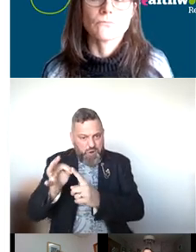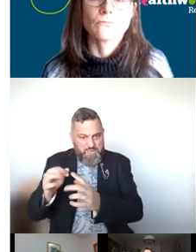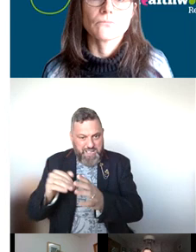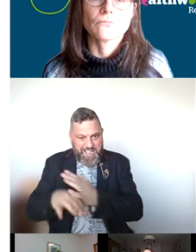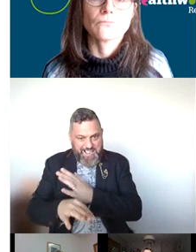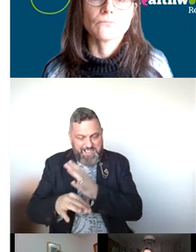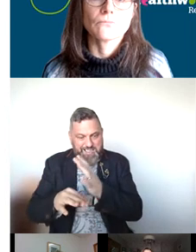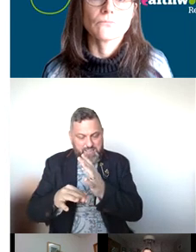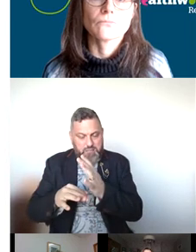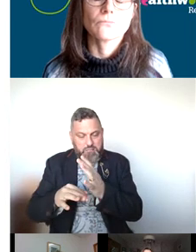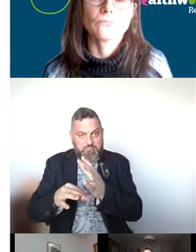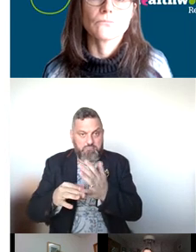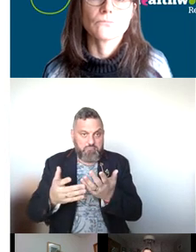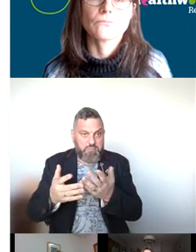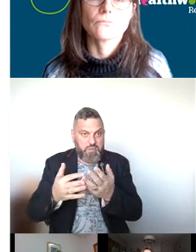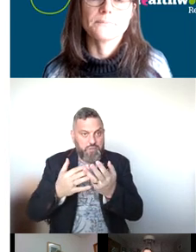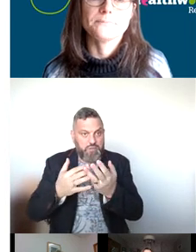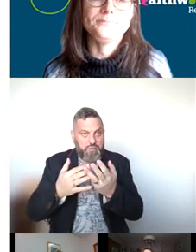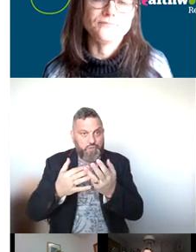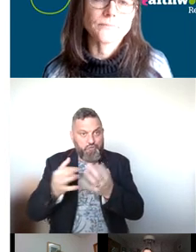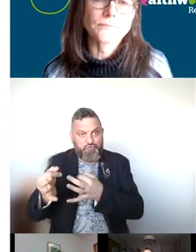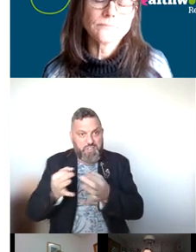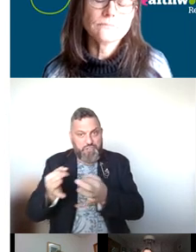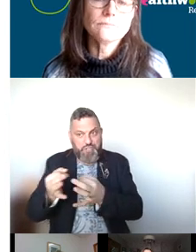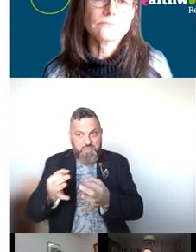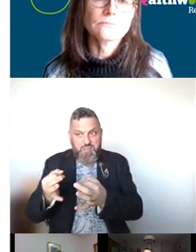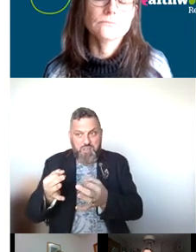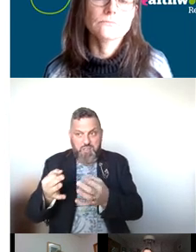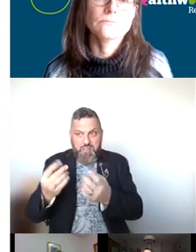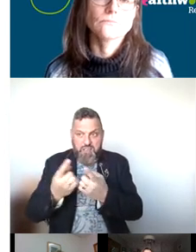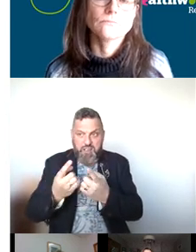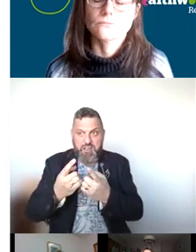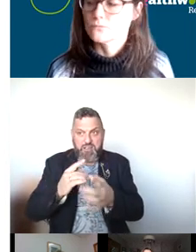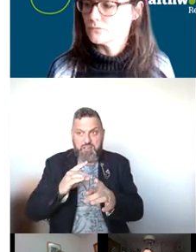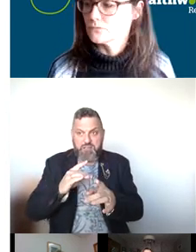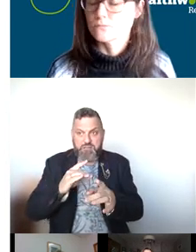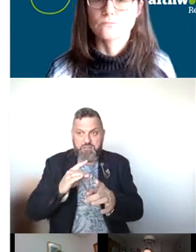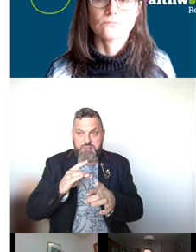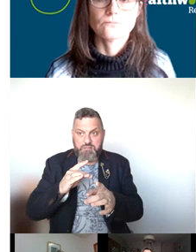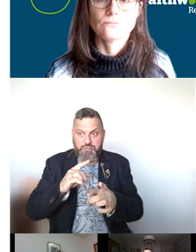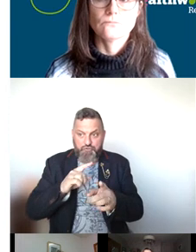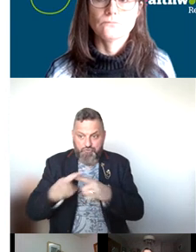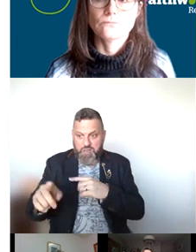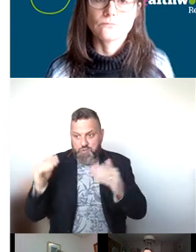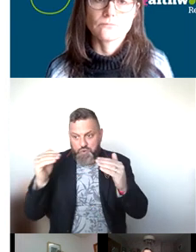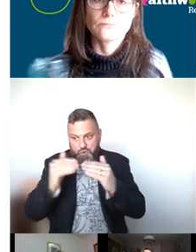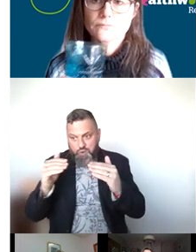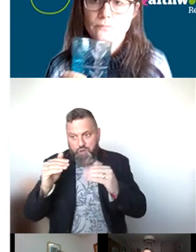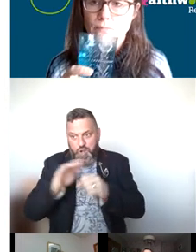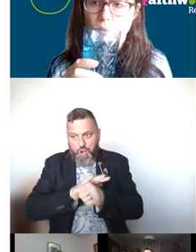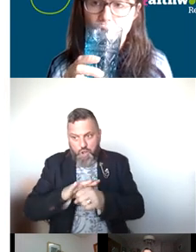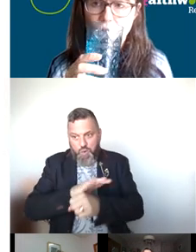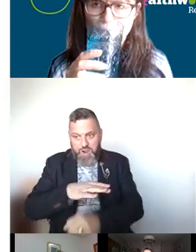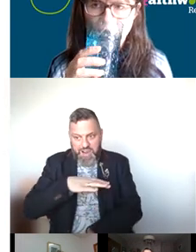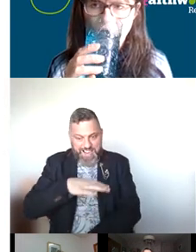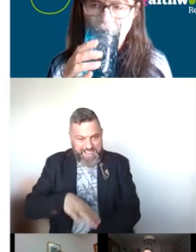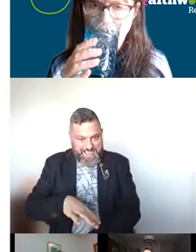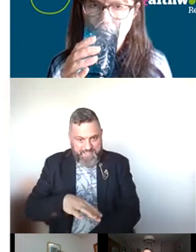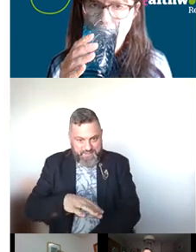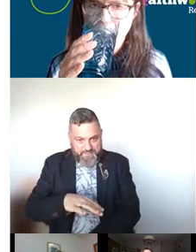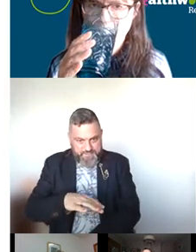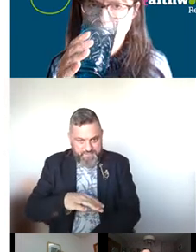strategy, which is a mixture of things that are very much about trying to understand and meet local needs through more